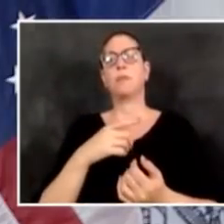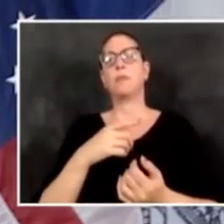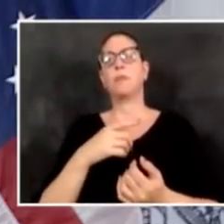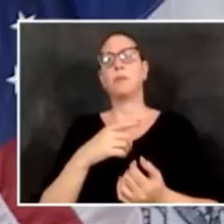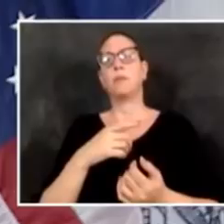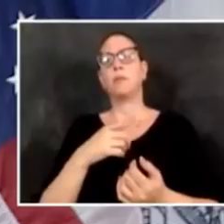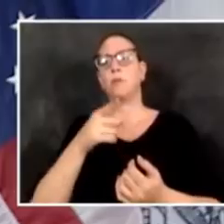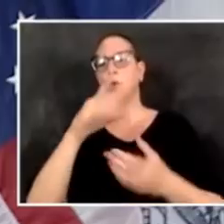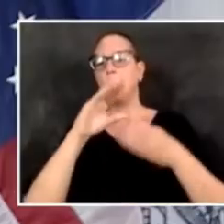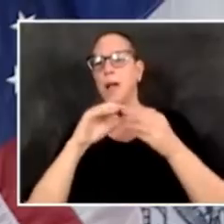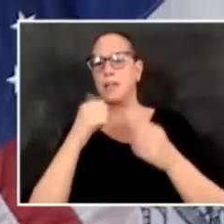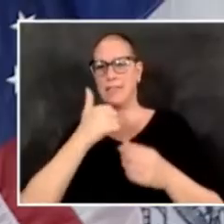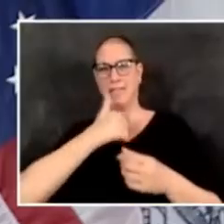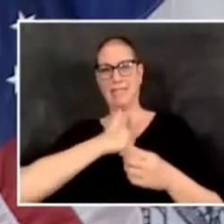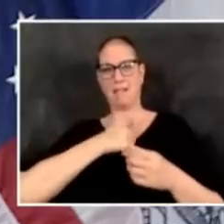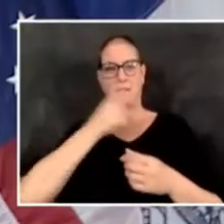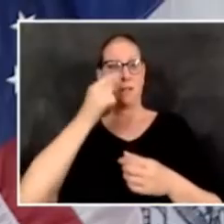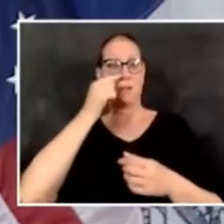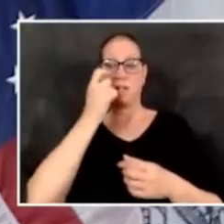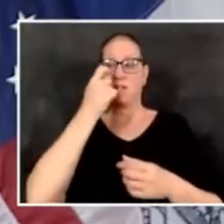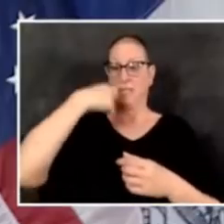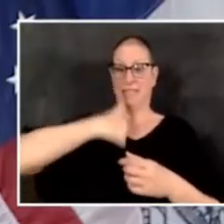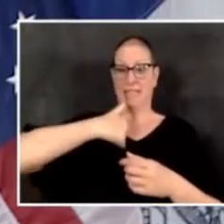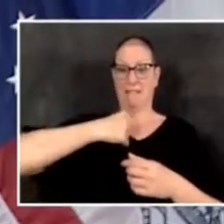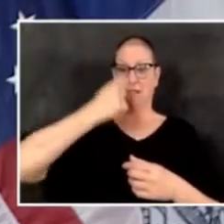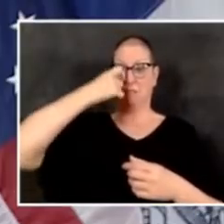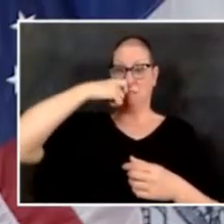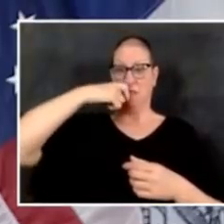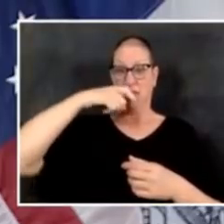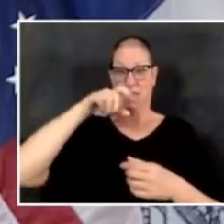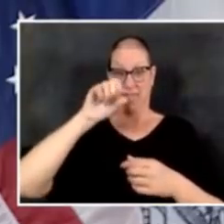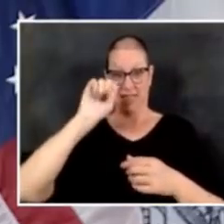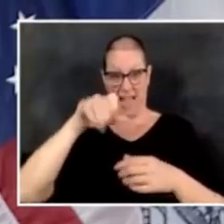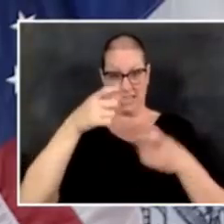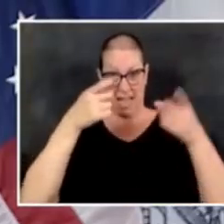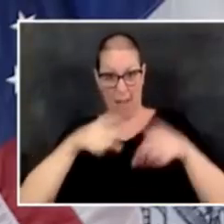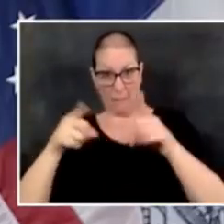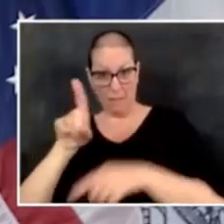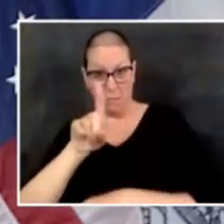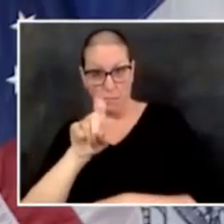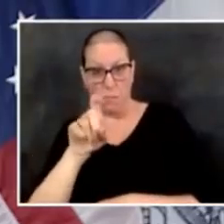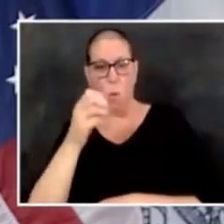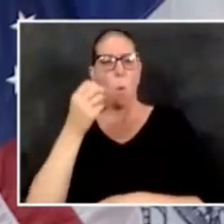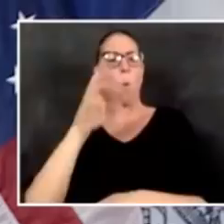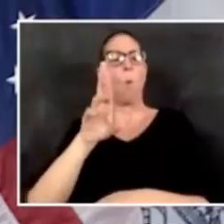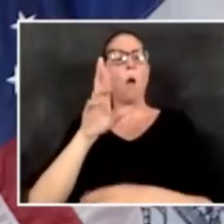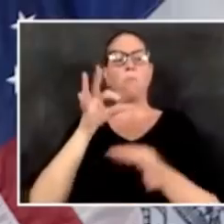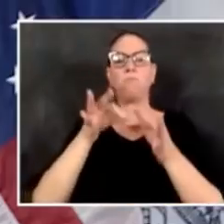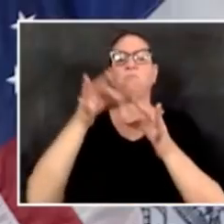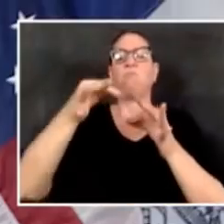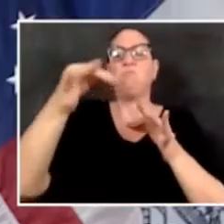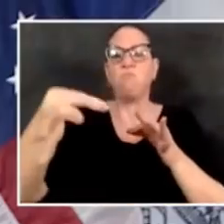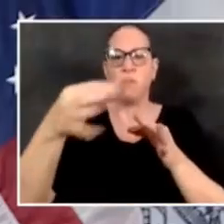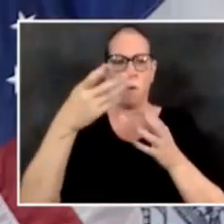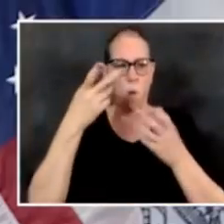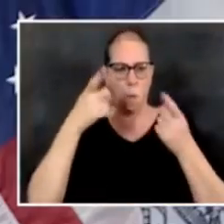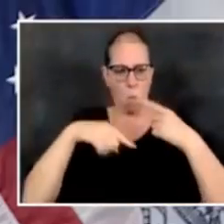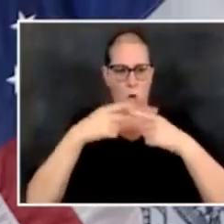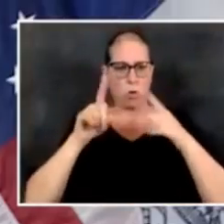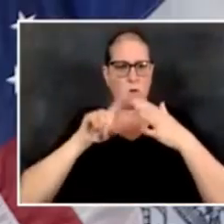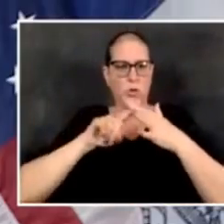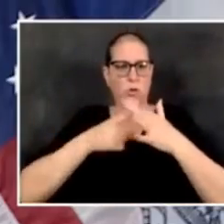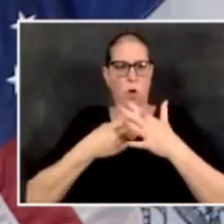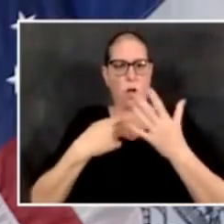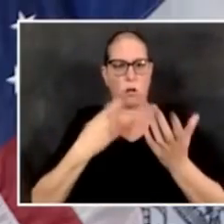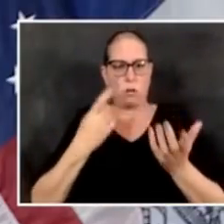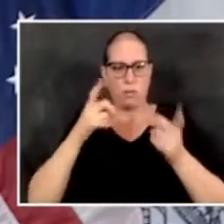protocol. Is that moving forward, or is it delayed by all kinds of logistical